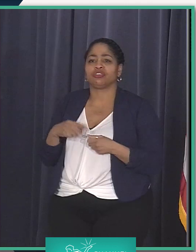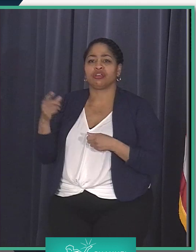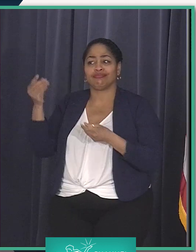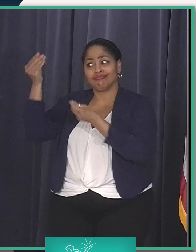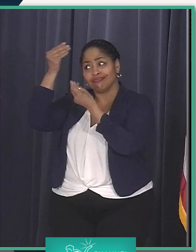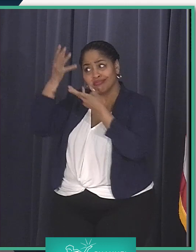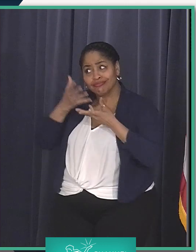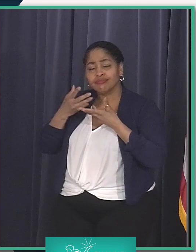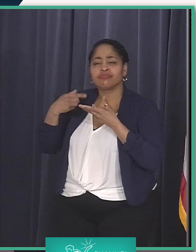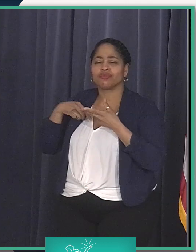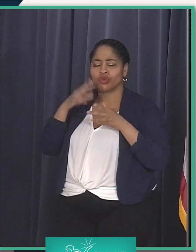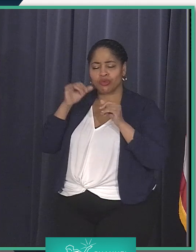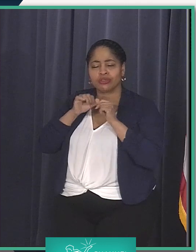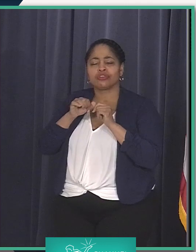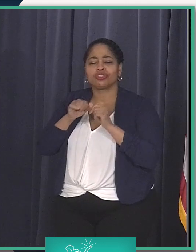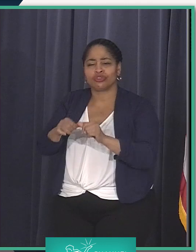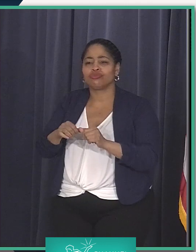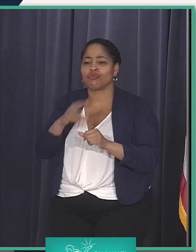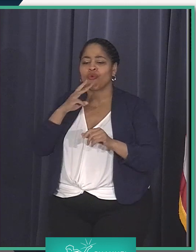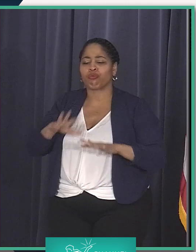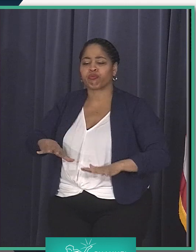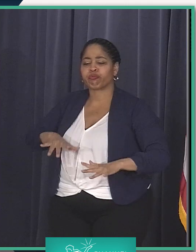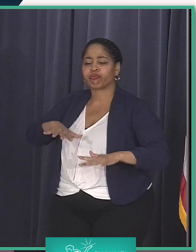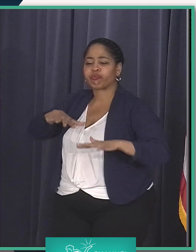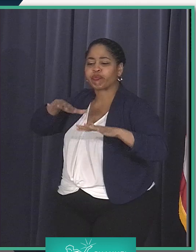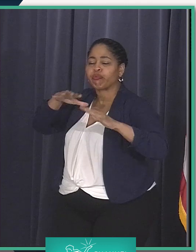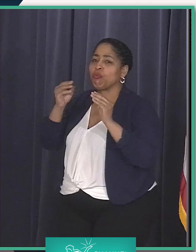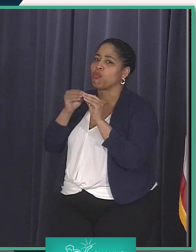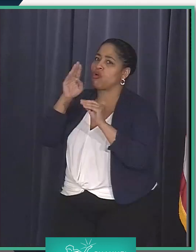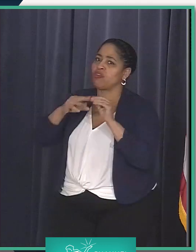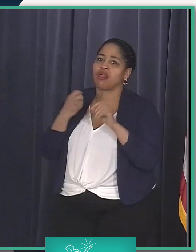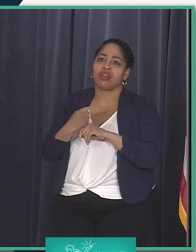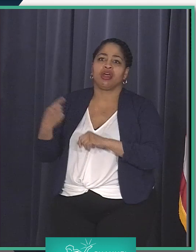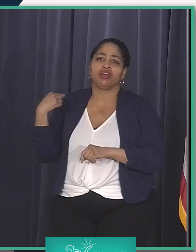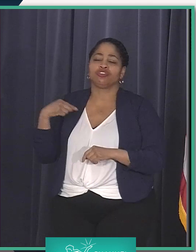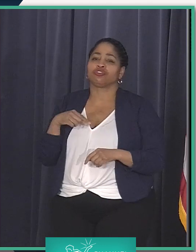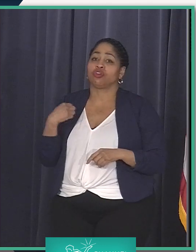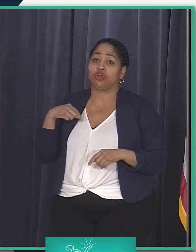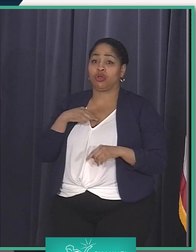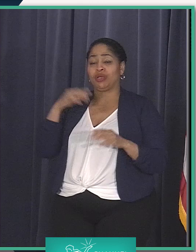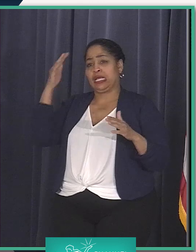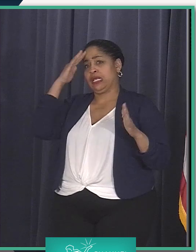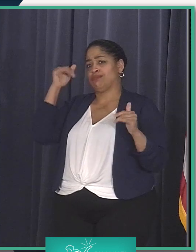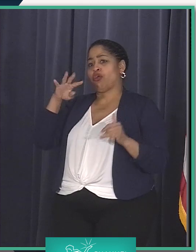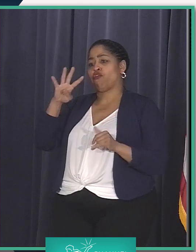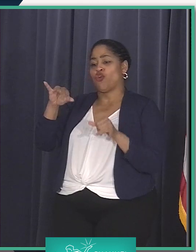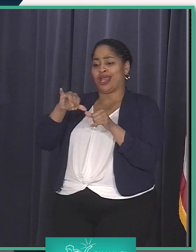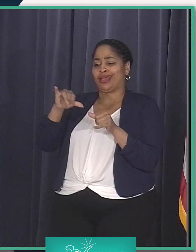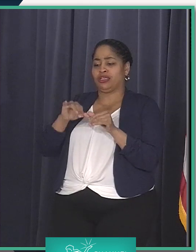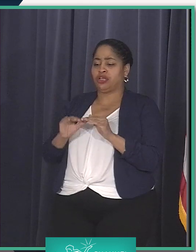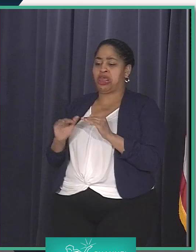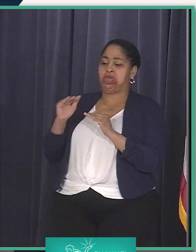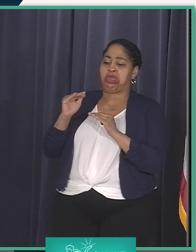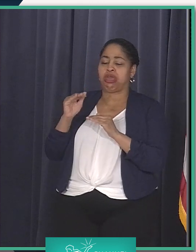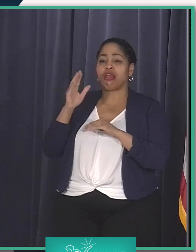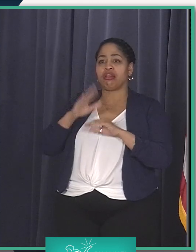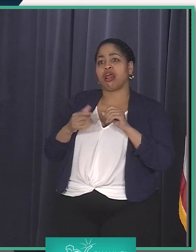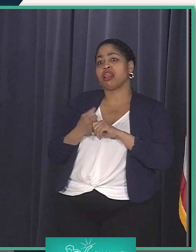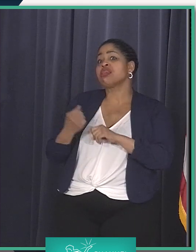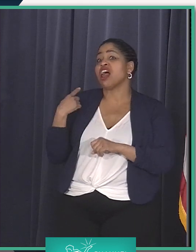to rise and will surpass last year. We are expected to have a 4-inch rise that is greater than it was last